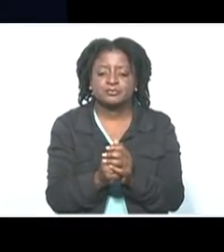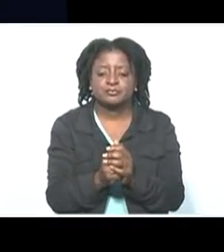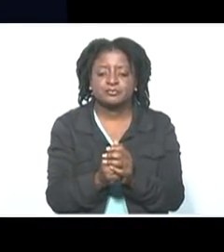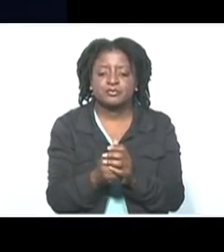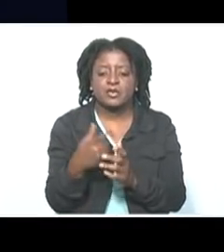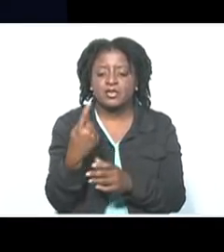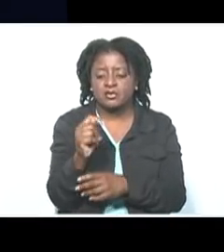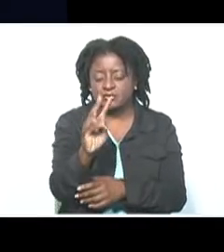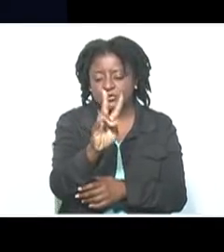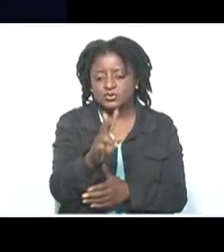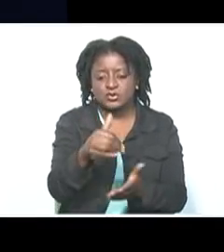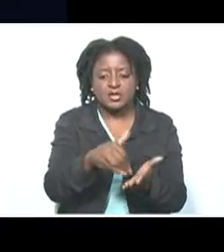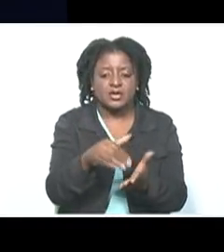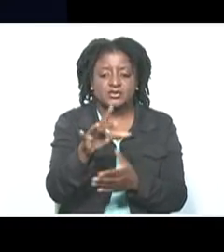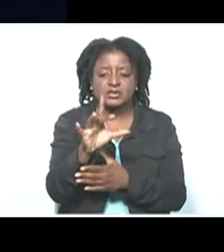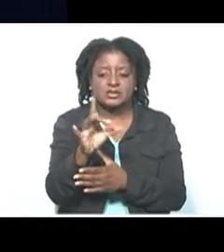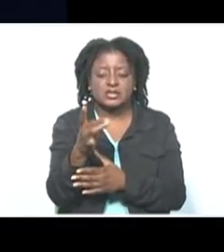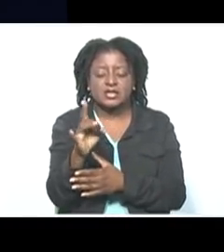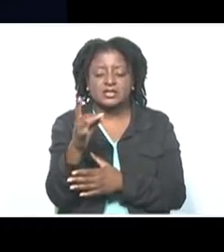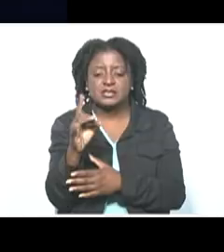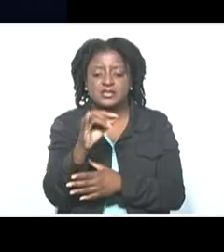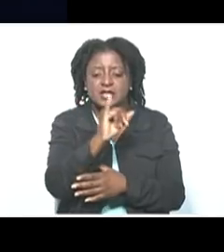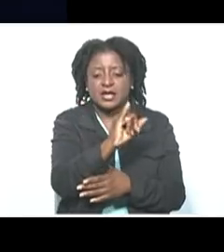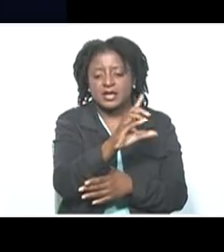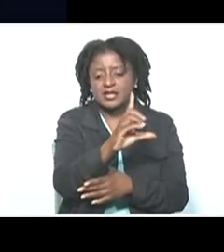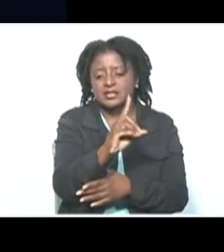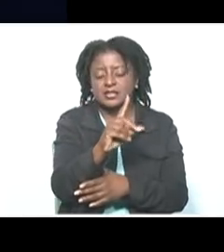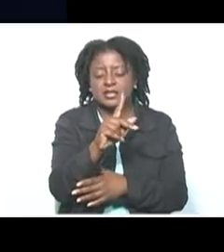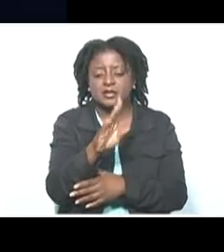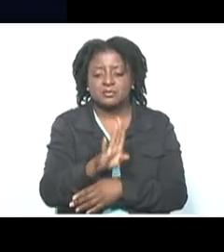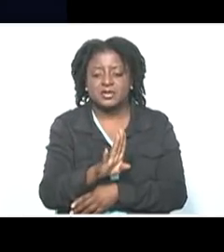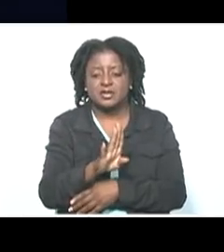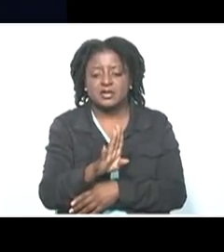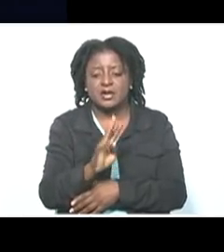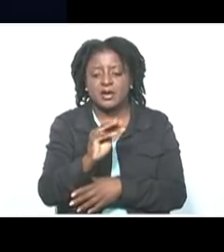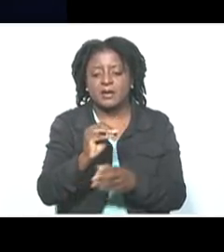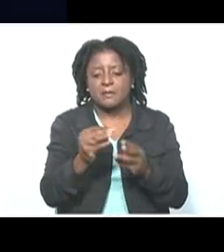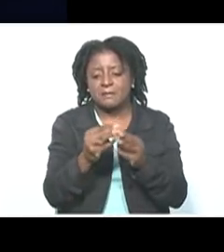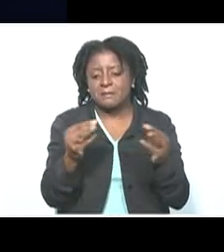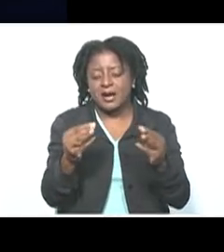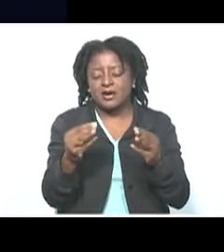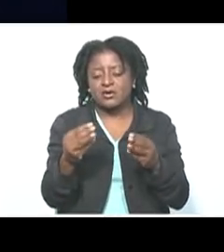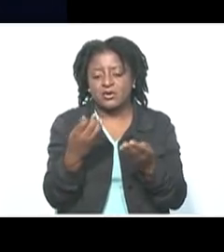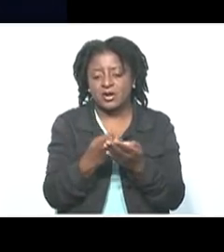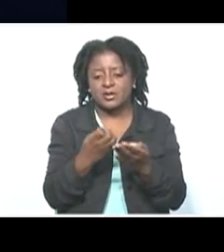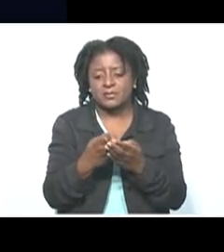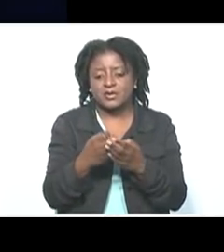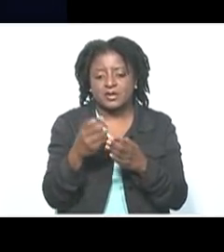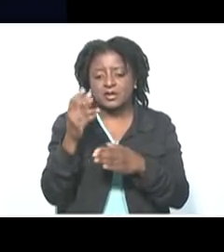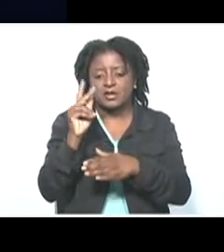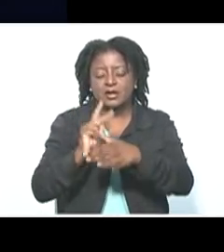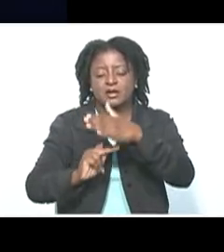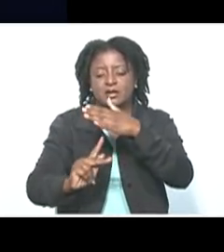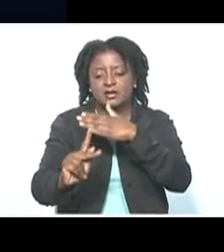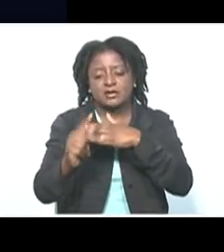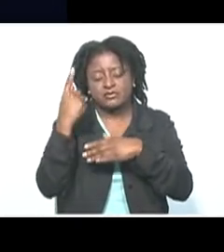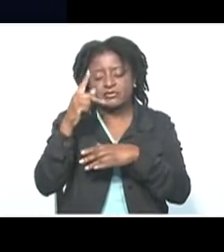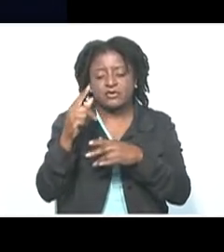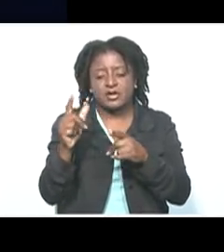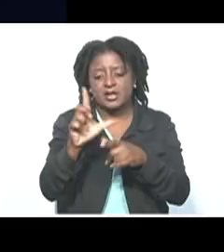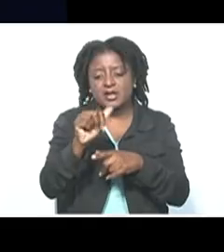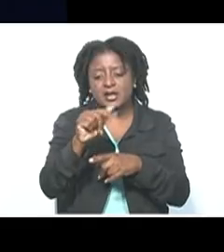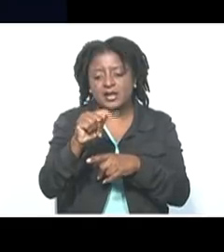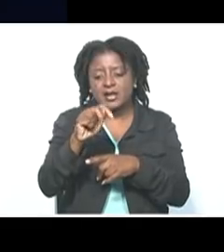The 2018 IDB macroeconomic outlook for Latin America and the Caribbean now